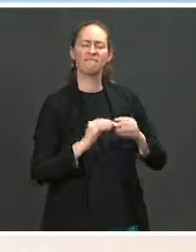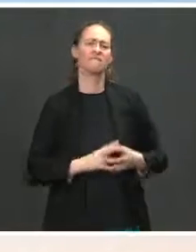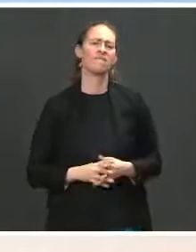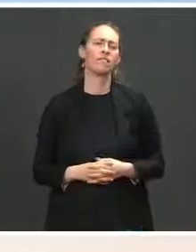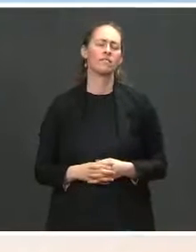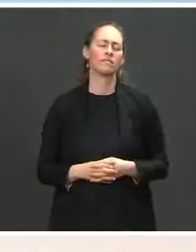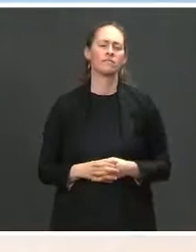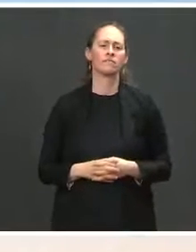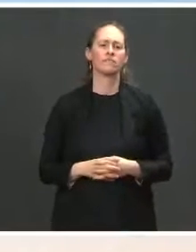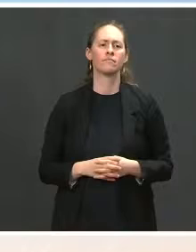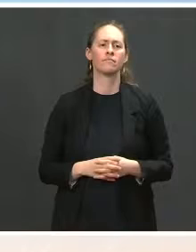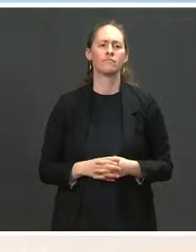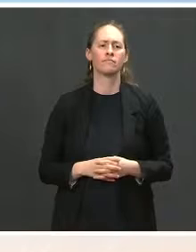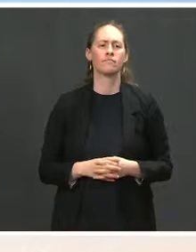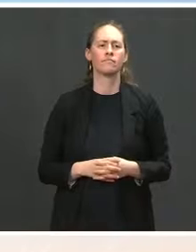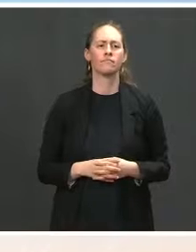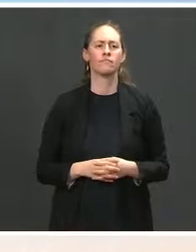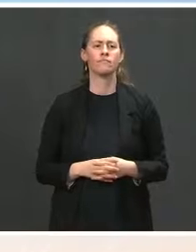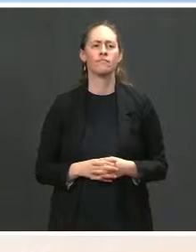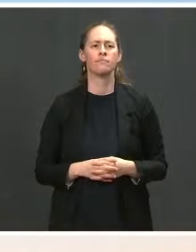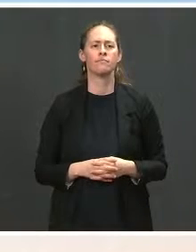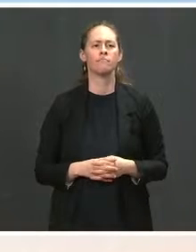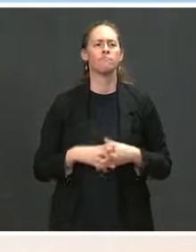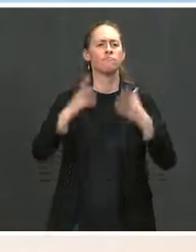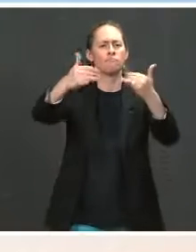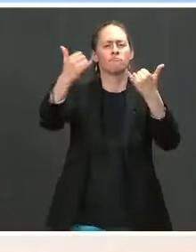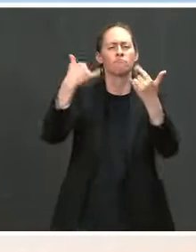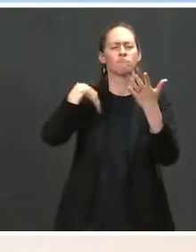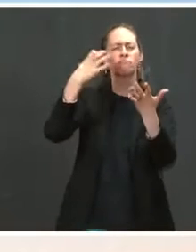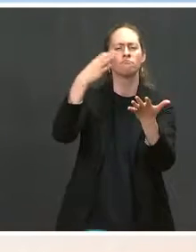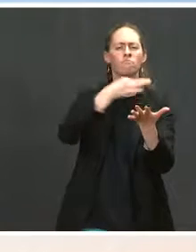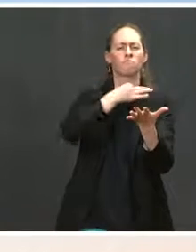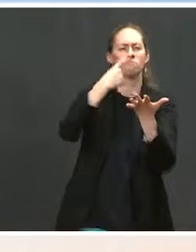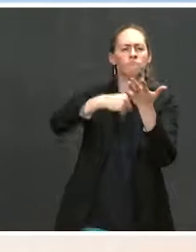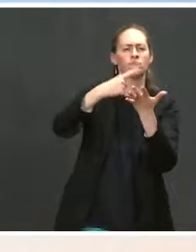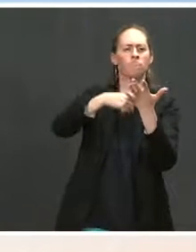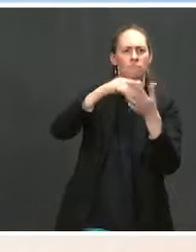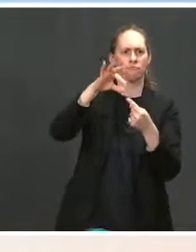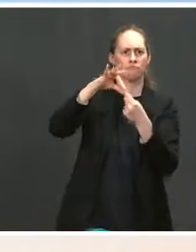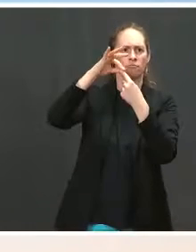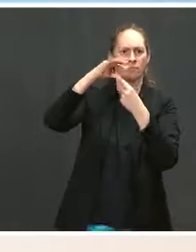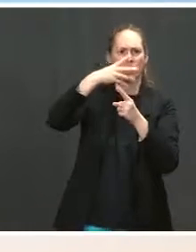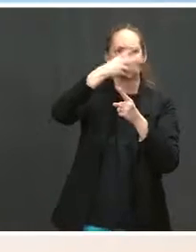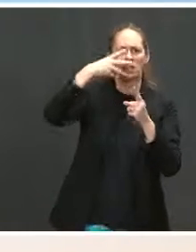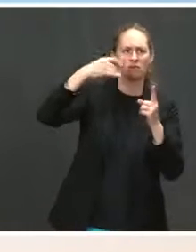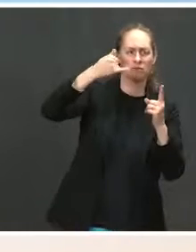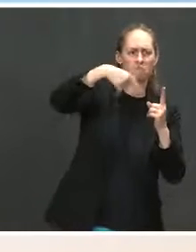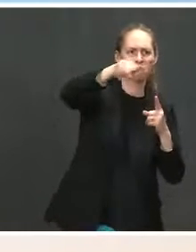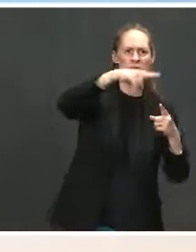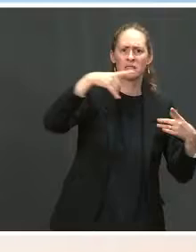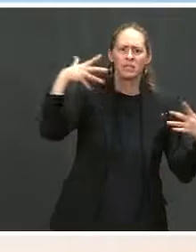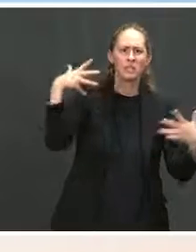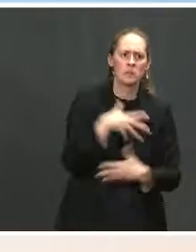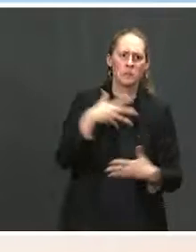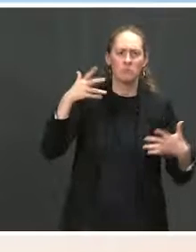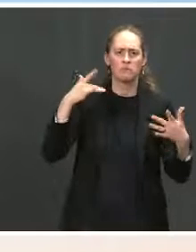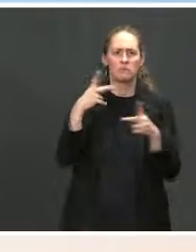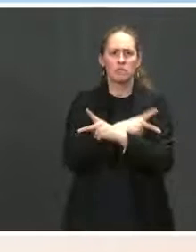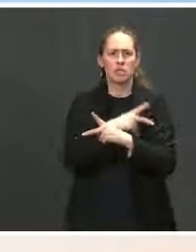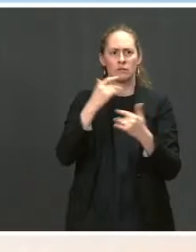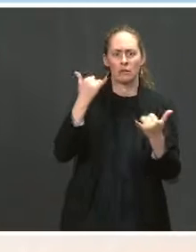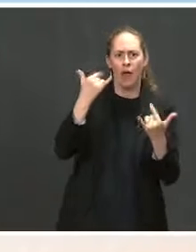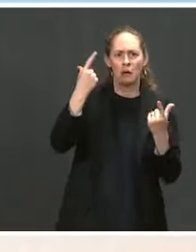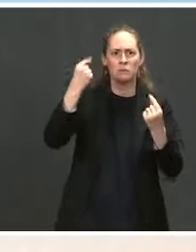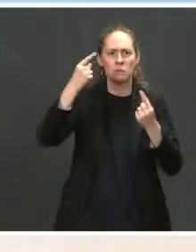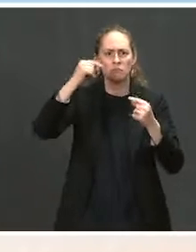for Afghans who Yeah. really just risk their lives helping the U.S. government and the U.S. military. Will the president commit